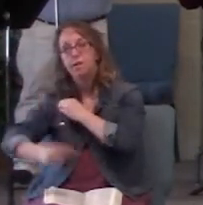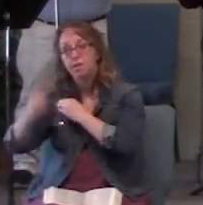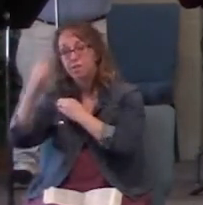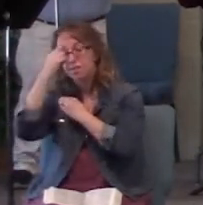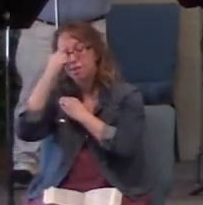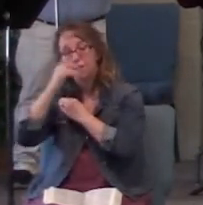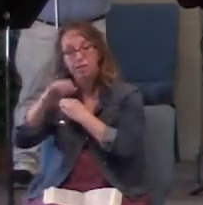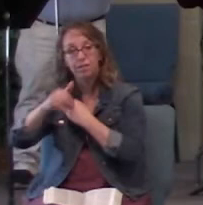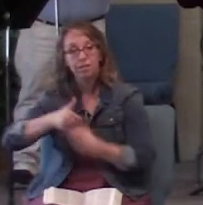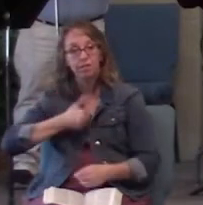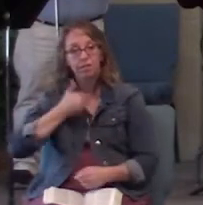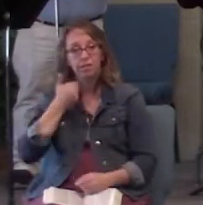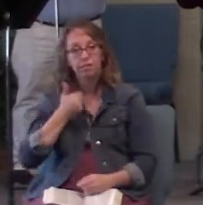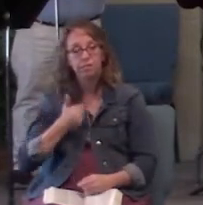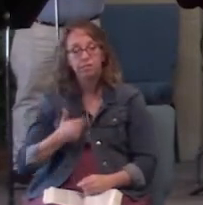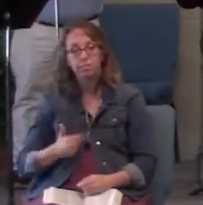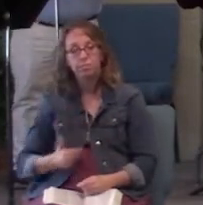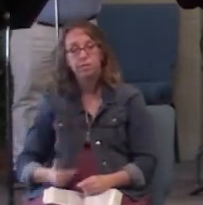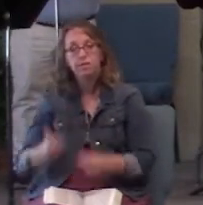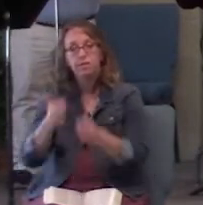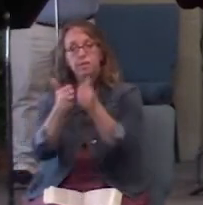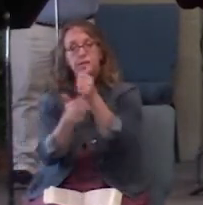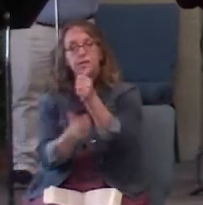thought of me